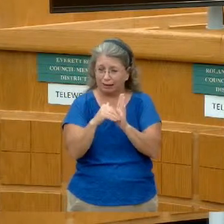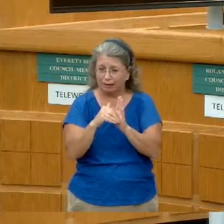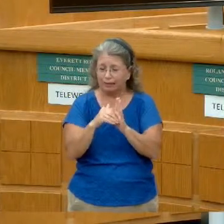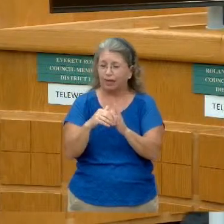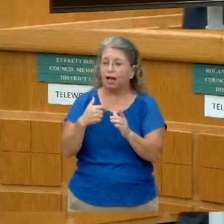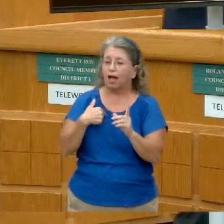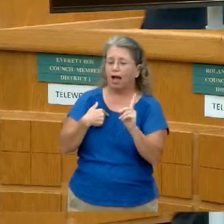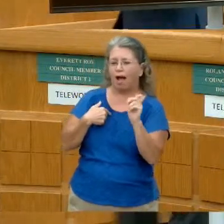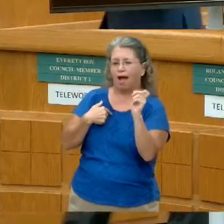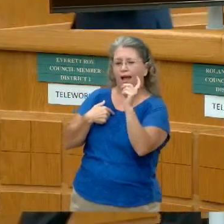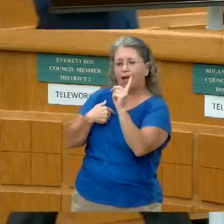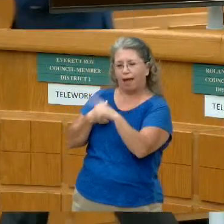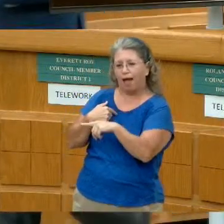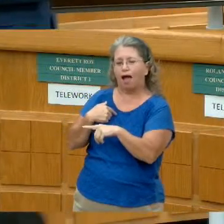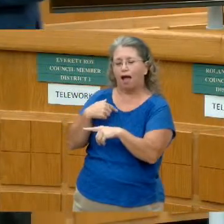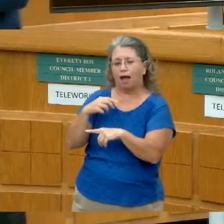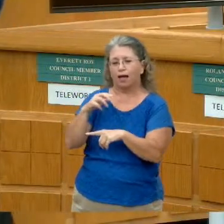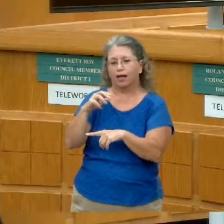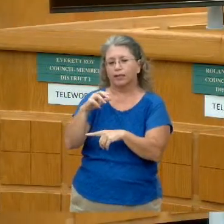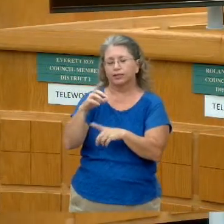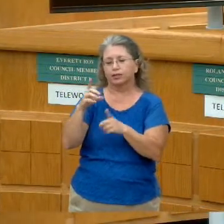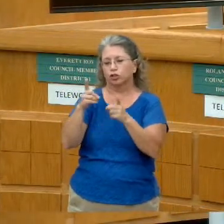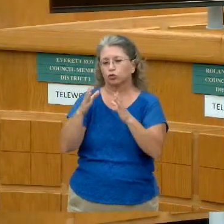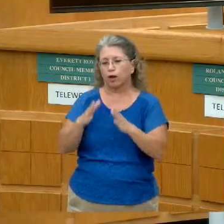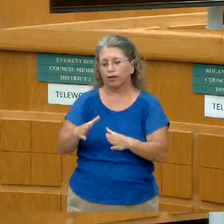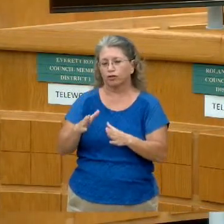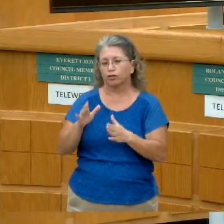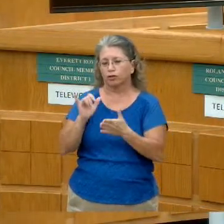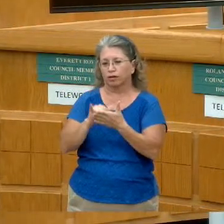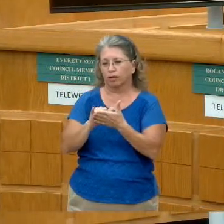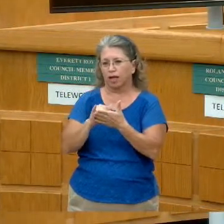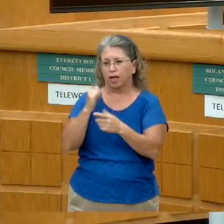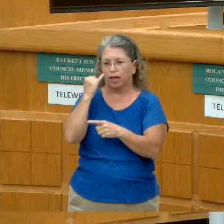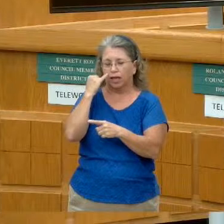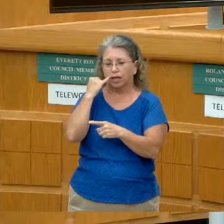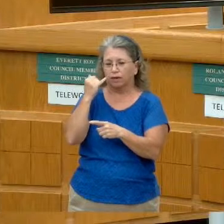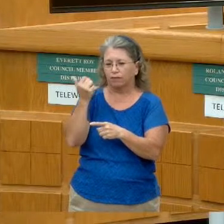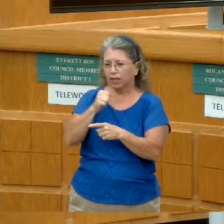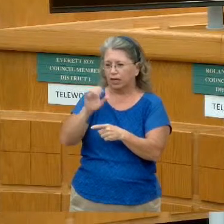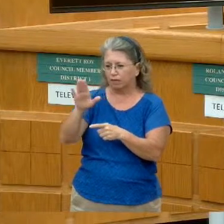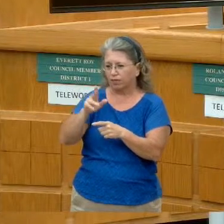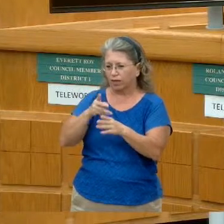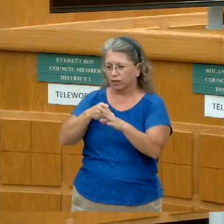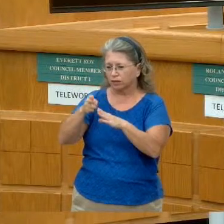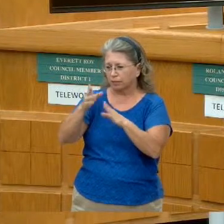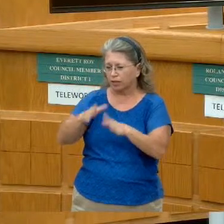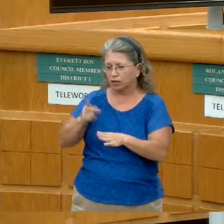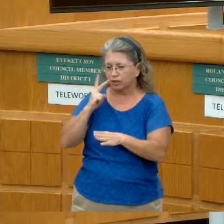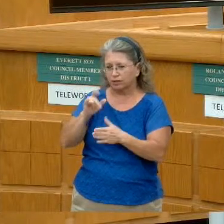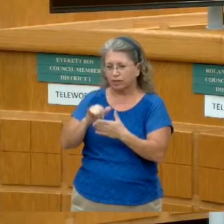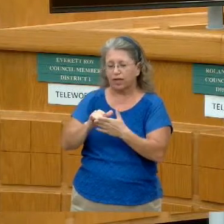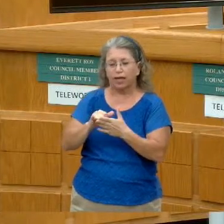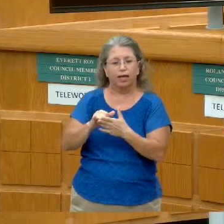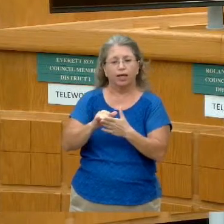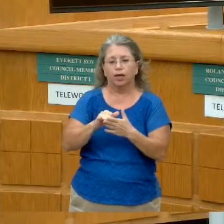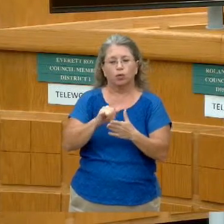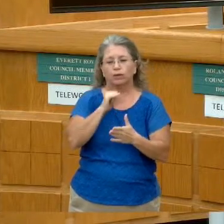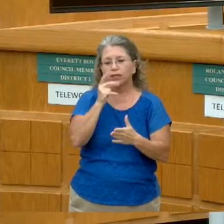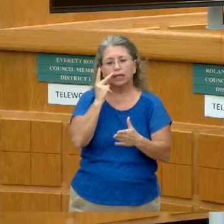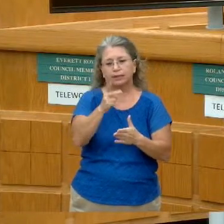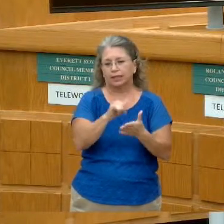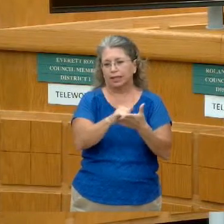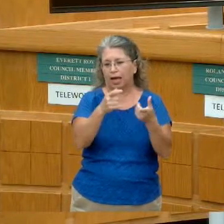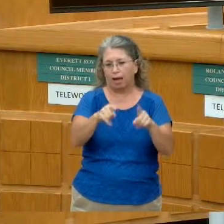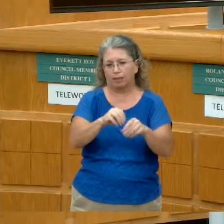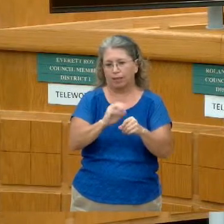very question, if any of the infectious disease specialists have seen that. They have not seen that in our community